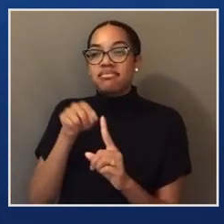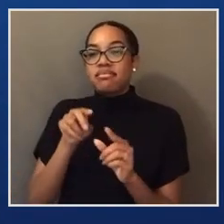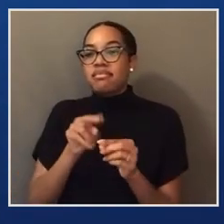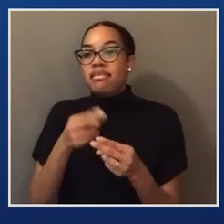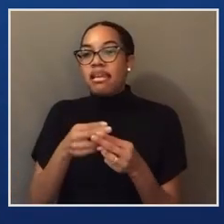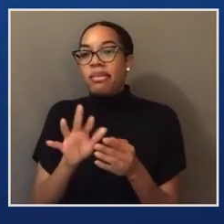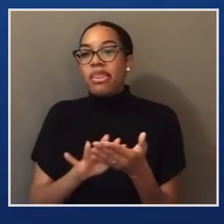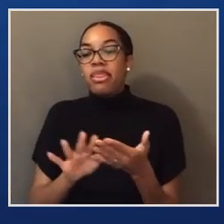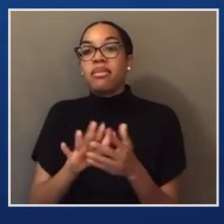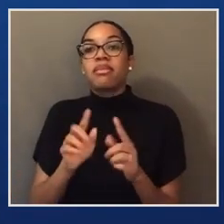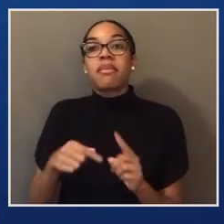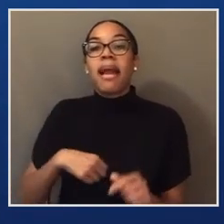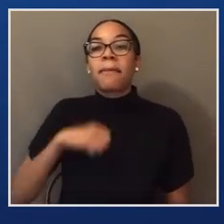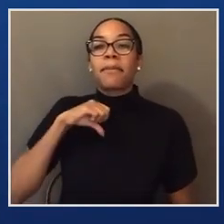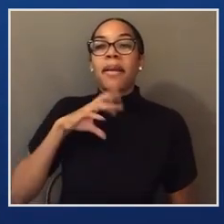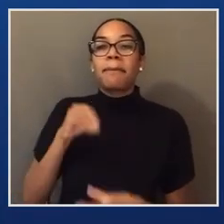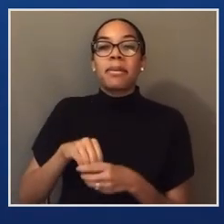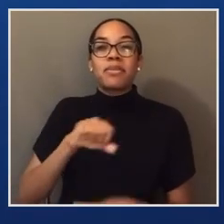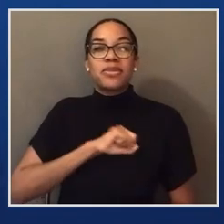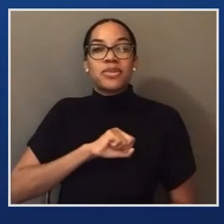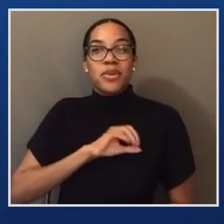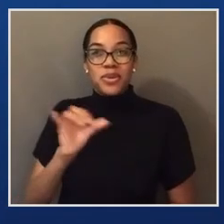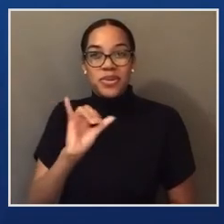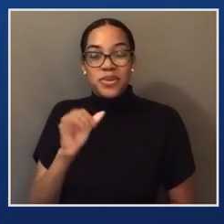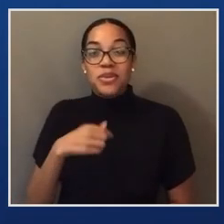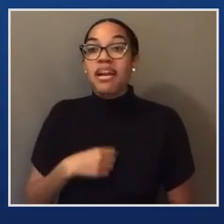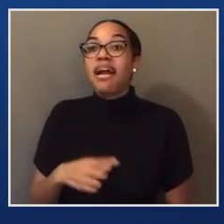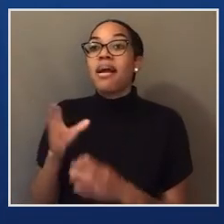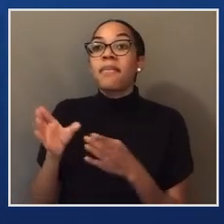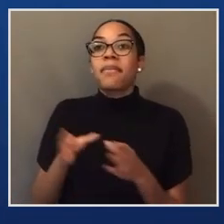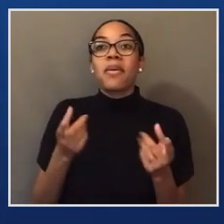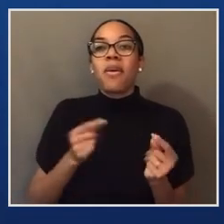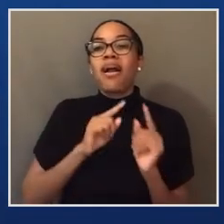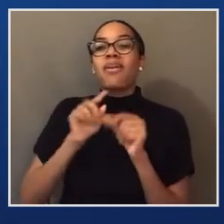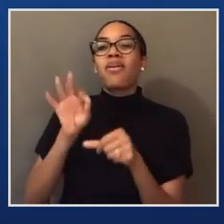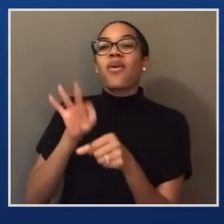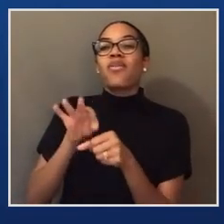I plan to vote in person this week.